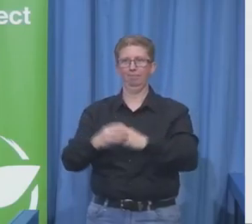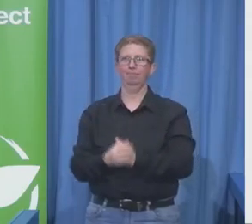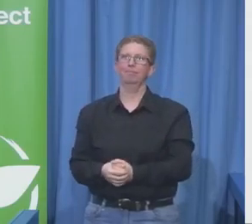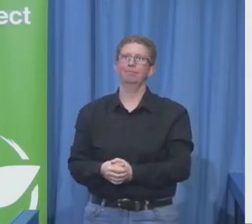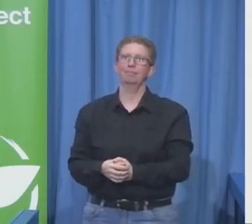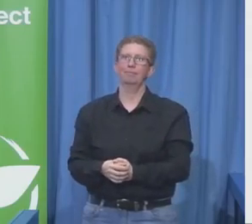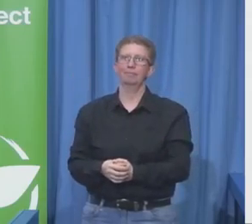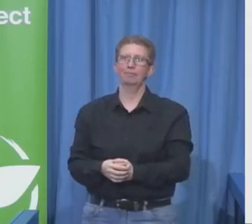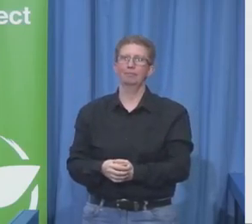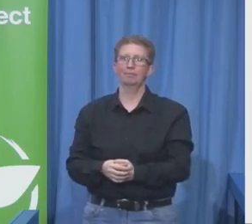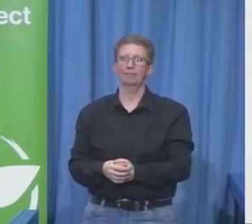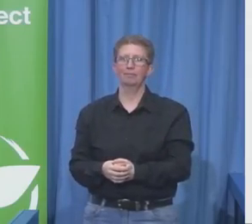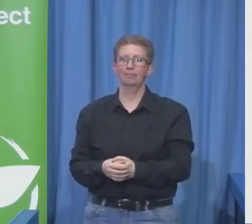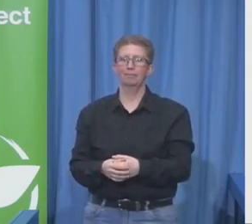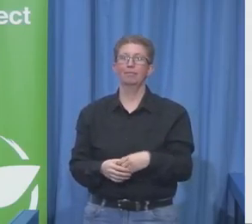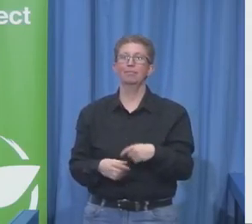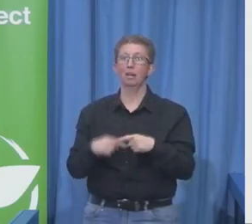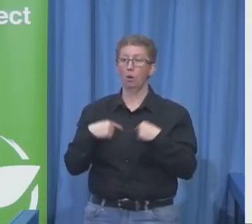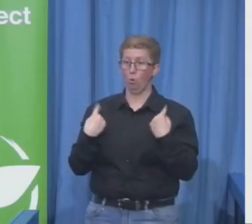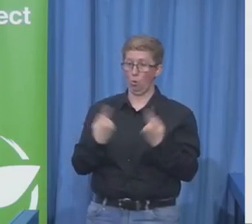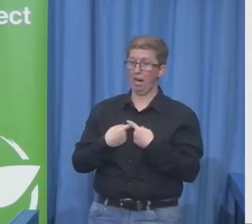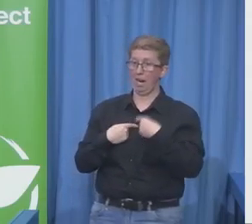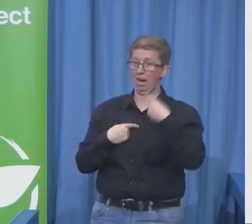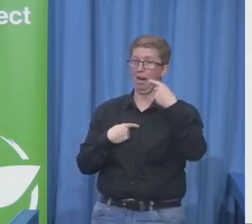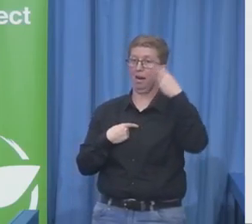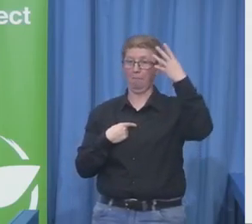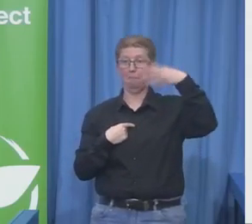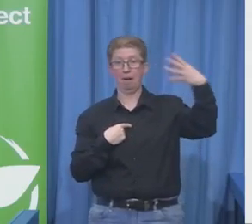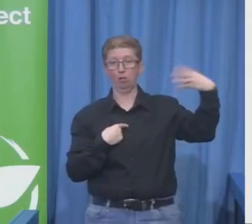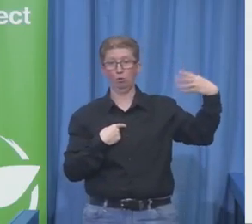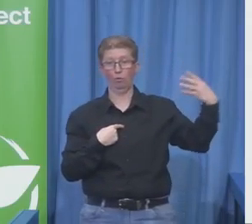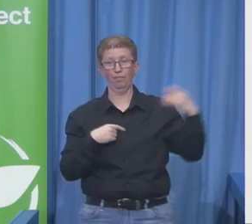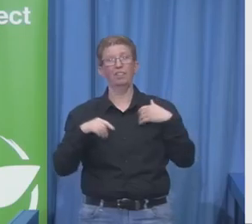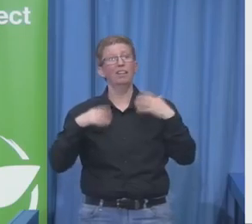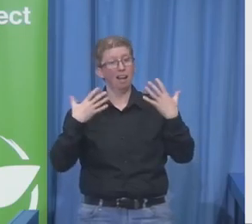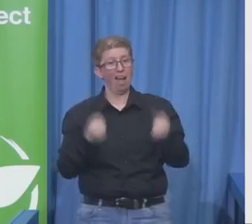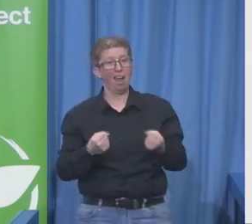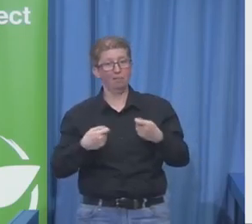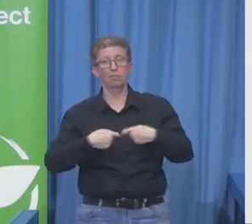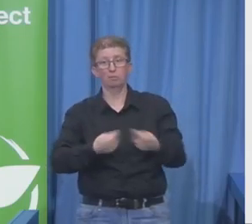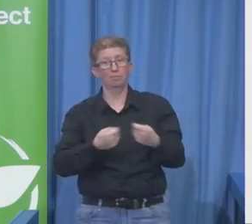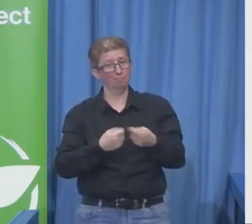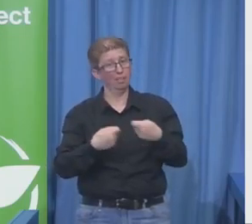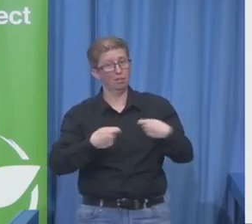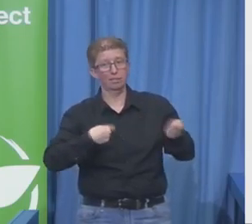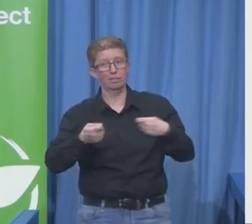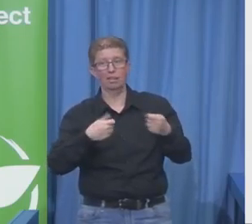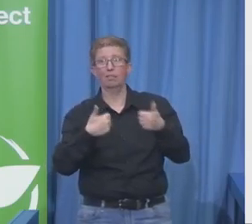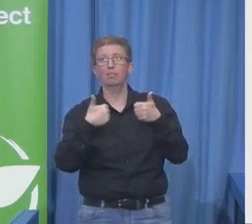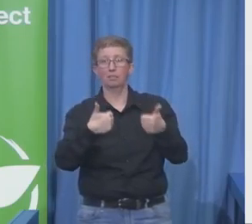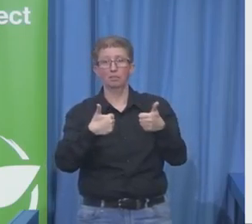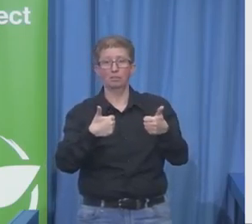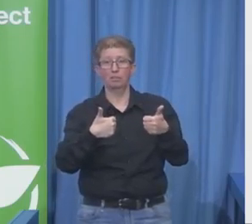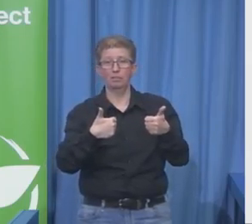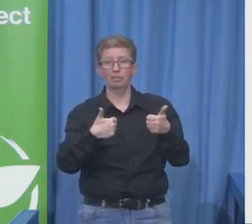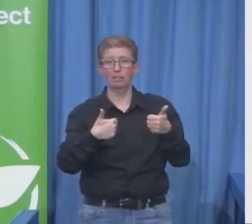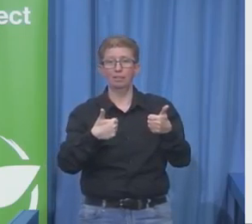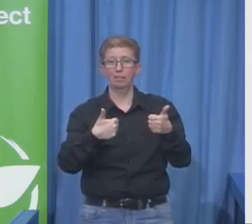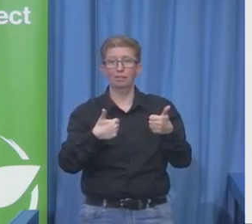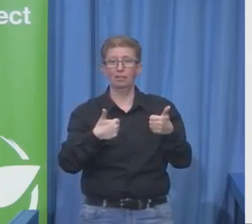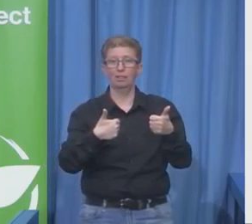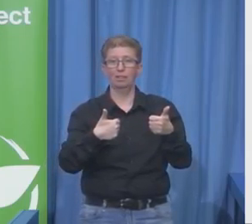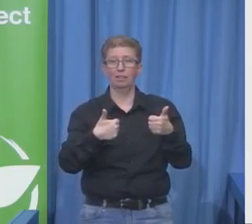not have disabilities. That is absolutely not what I'm saying. But I'm more focused on R&D. R&D, yeah, absolutely. I mean, and research